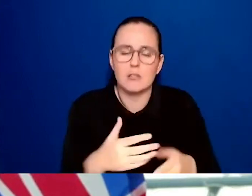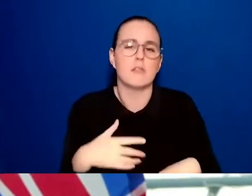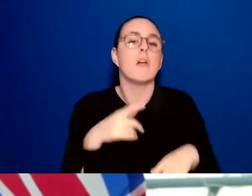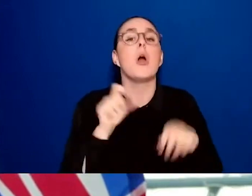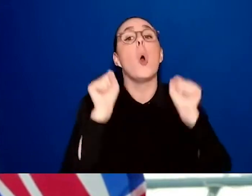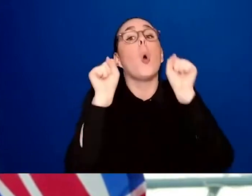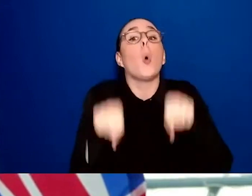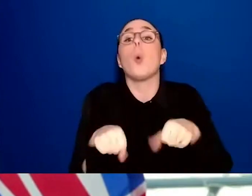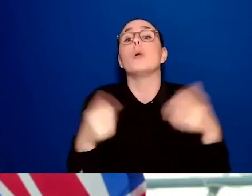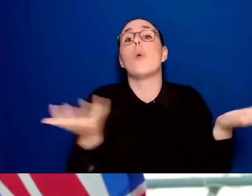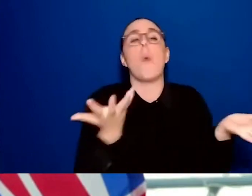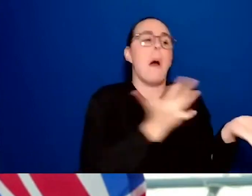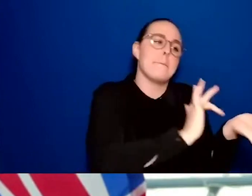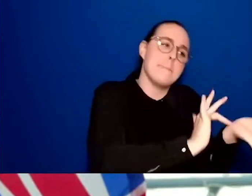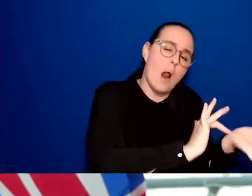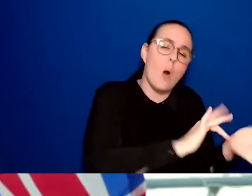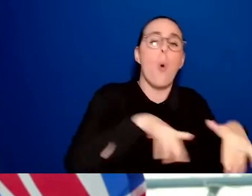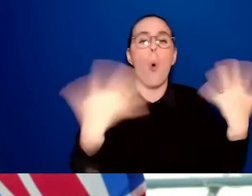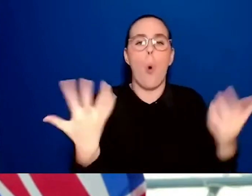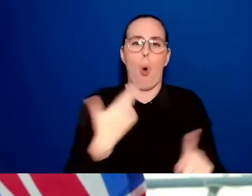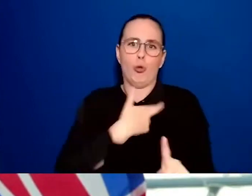that will be coming out very soon.